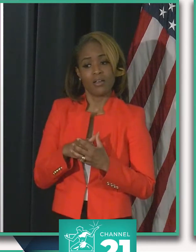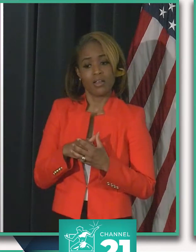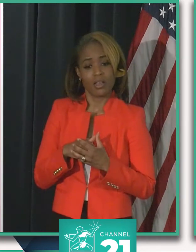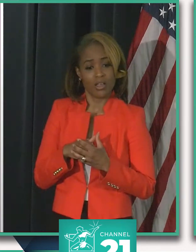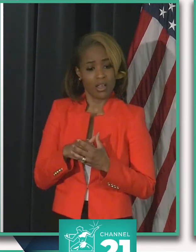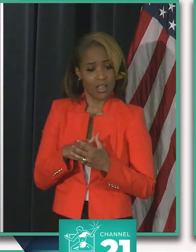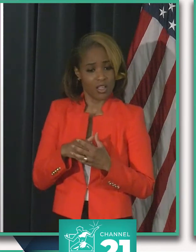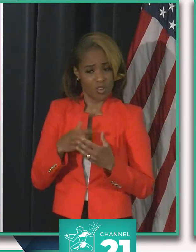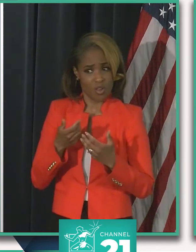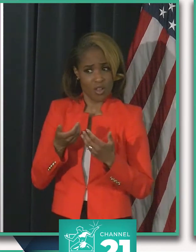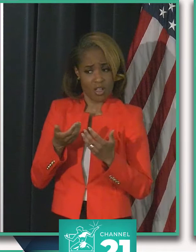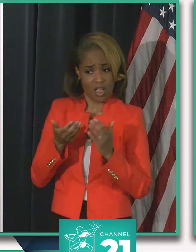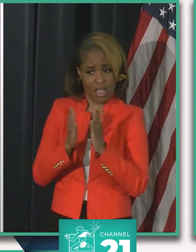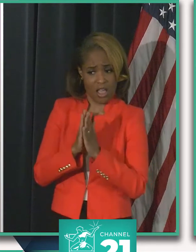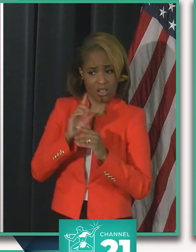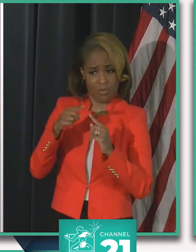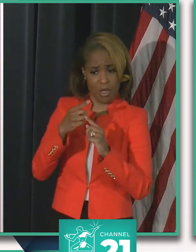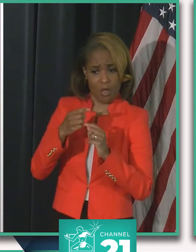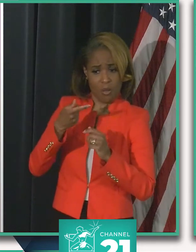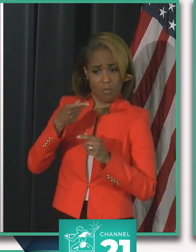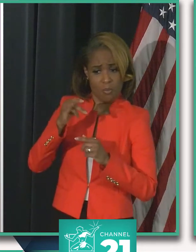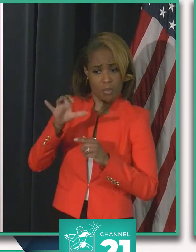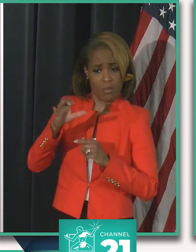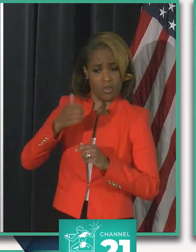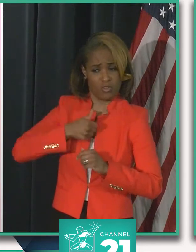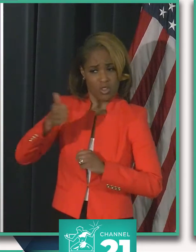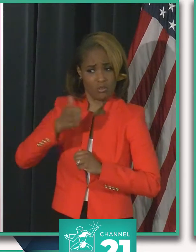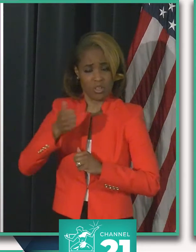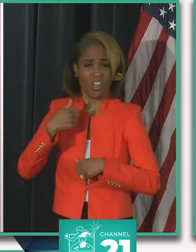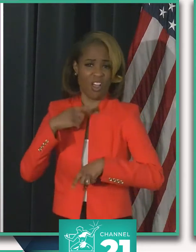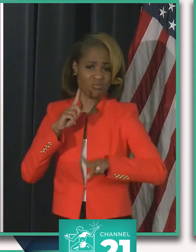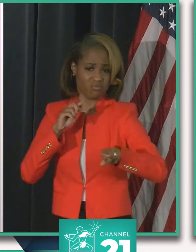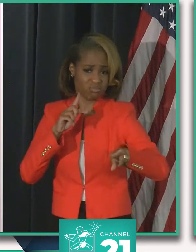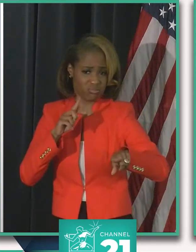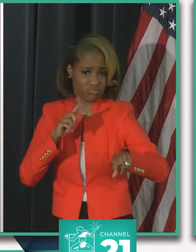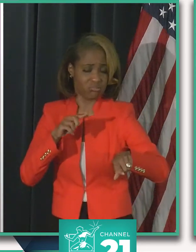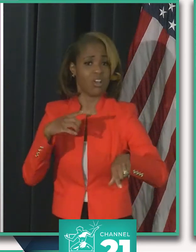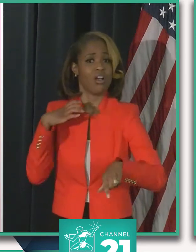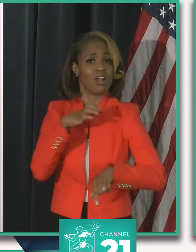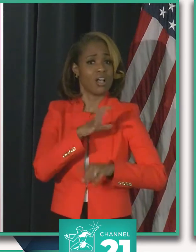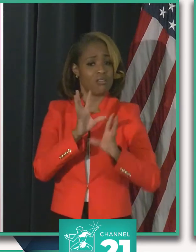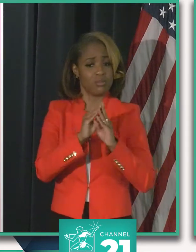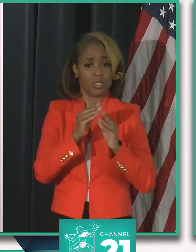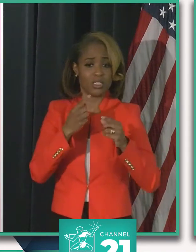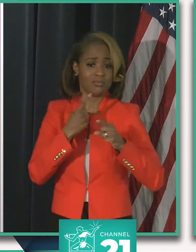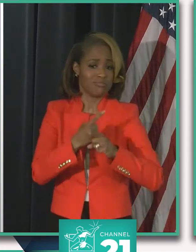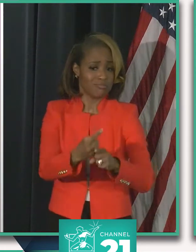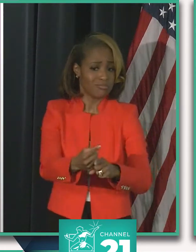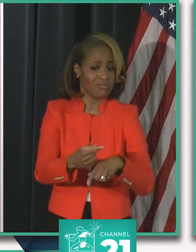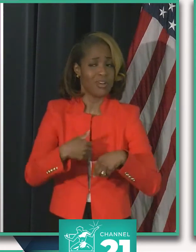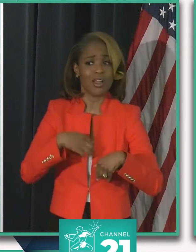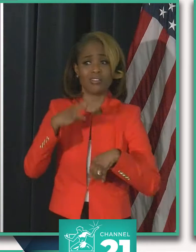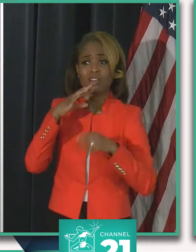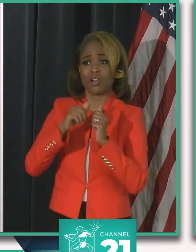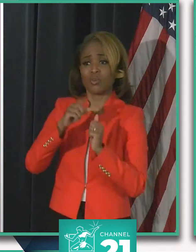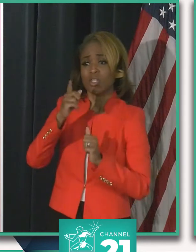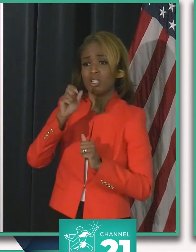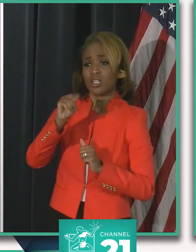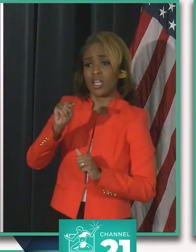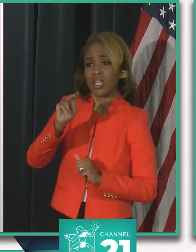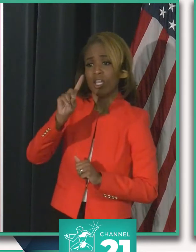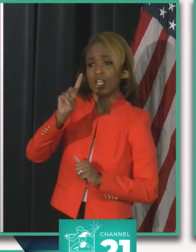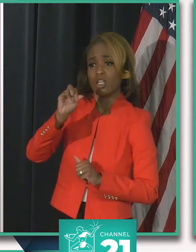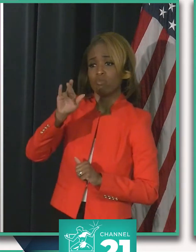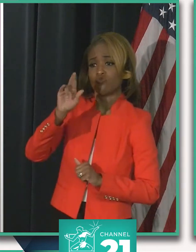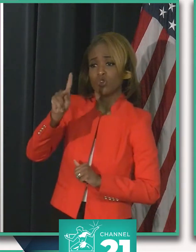regards to public transportation for a while, coming to council meeting on a regular basis. I talk to Dan Dirks all the time,